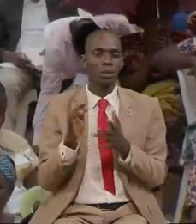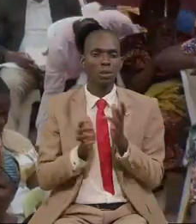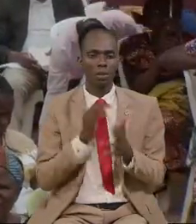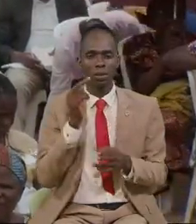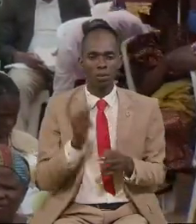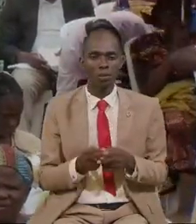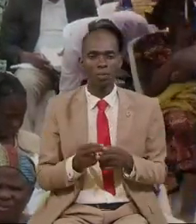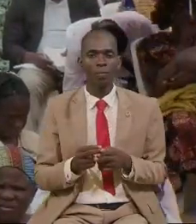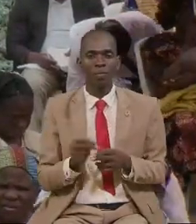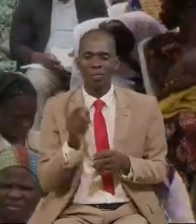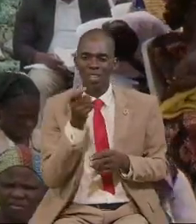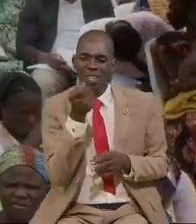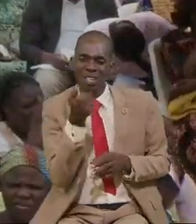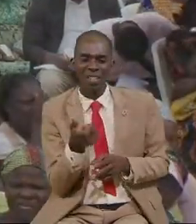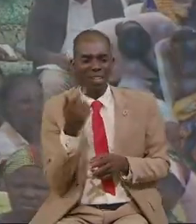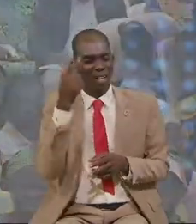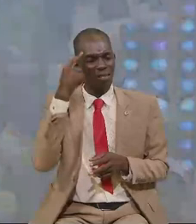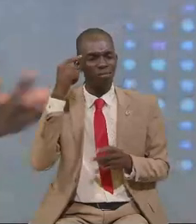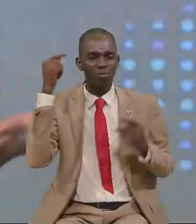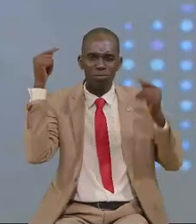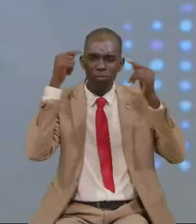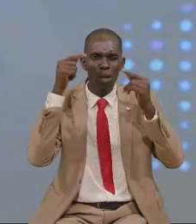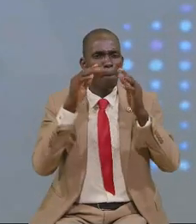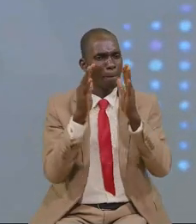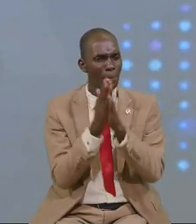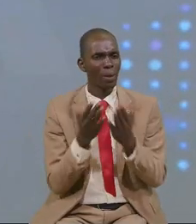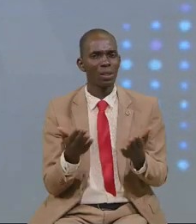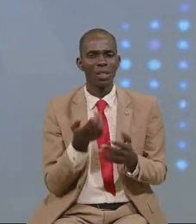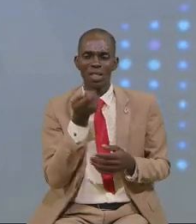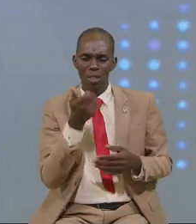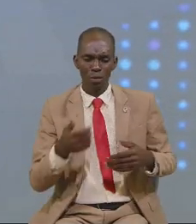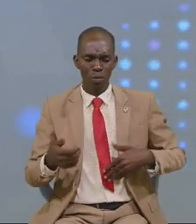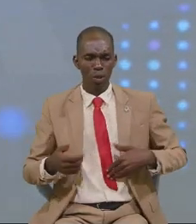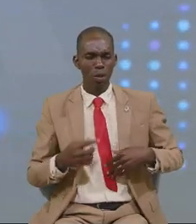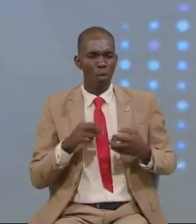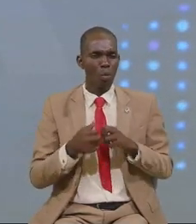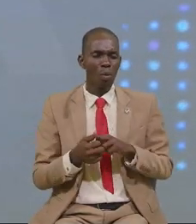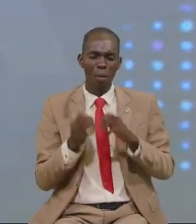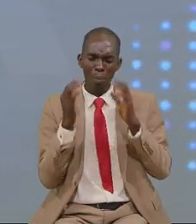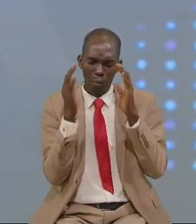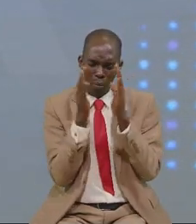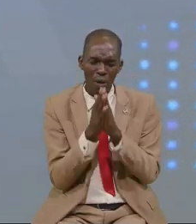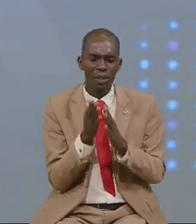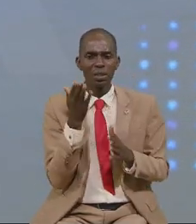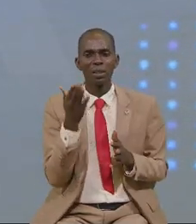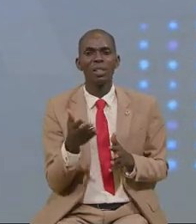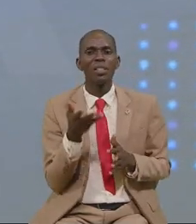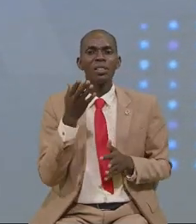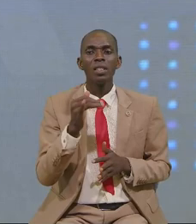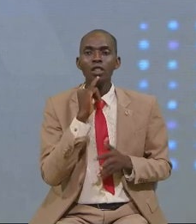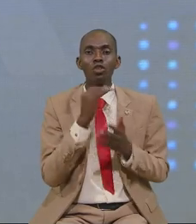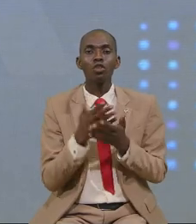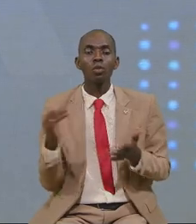Little headache, pray now. Little stomach problem, pray now. There's something that is